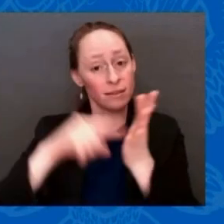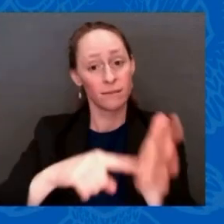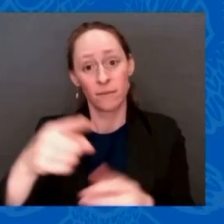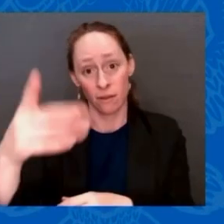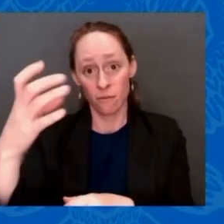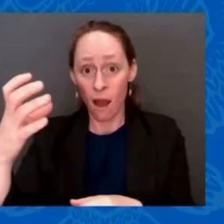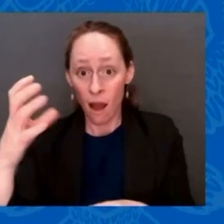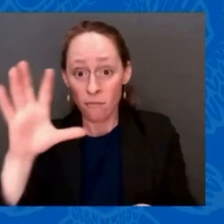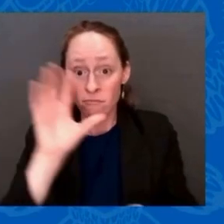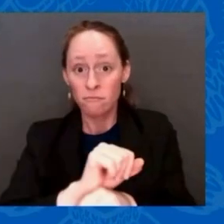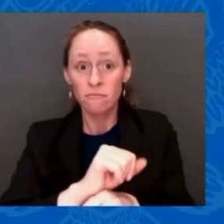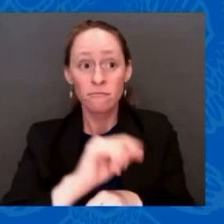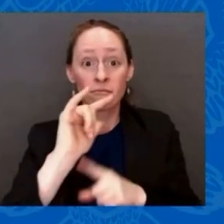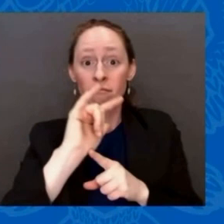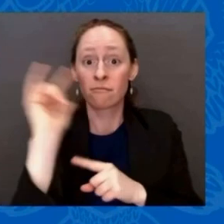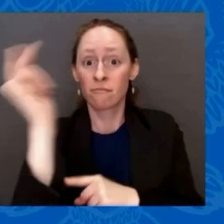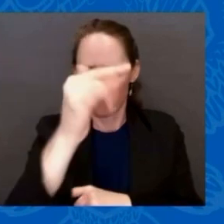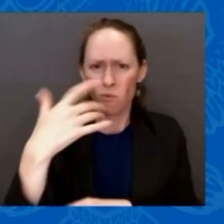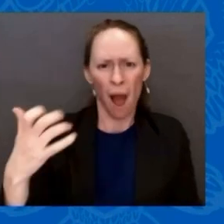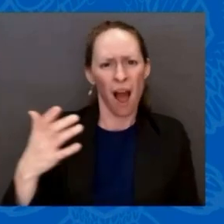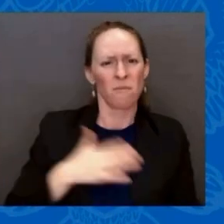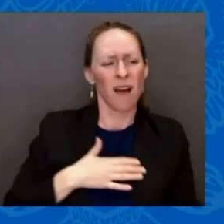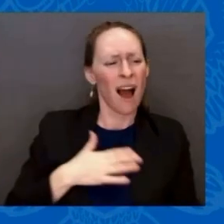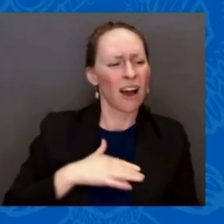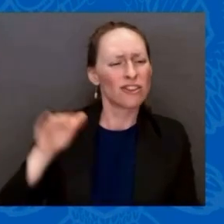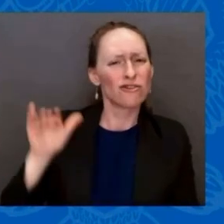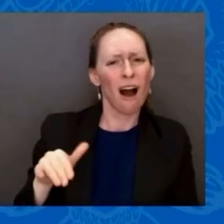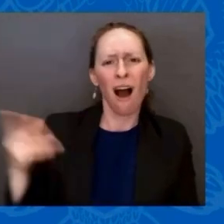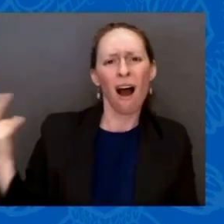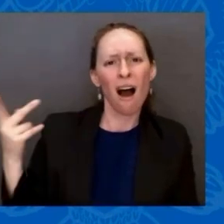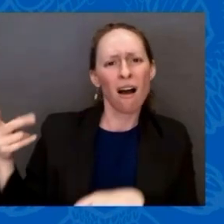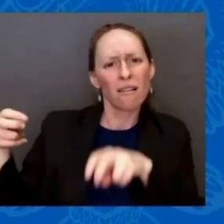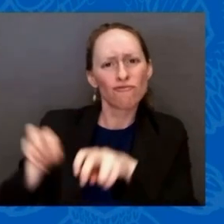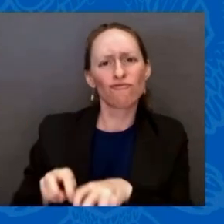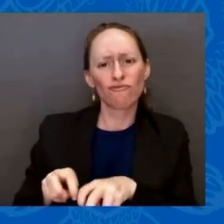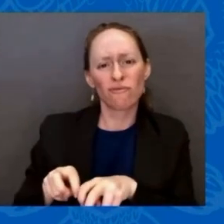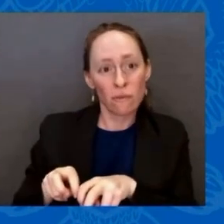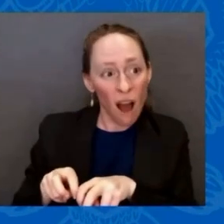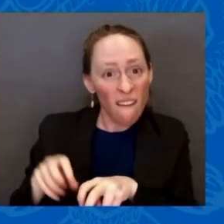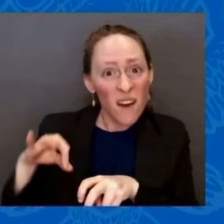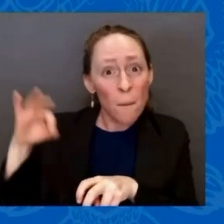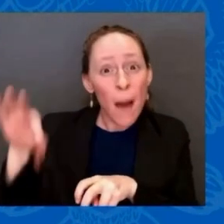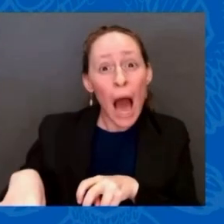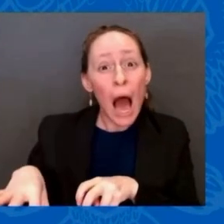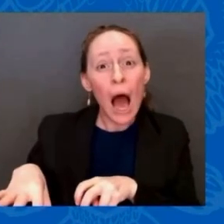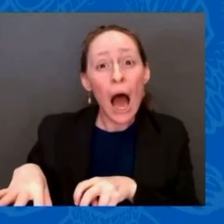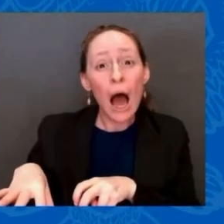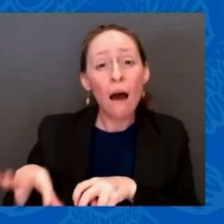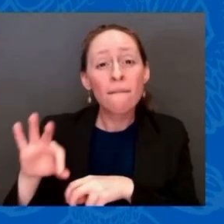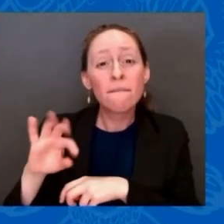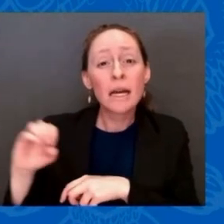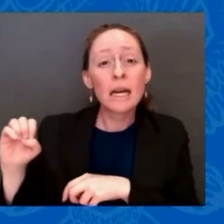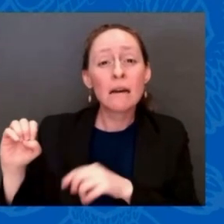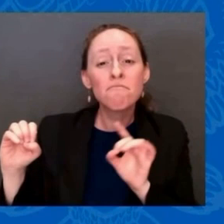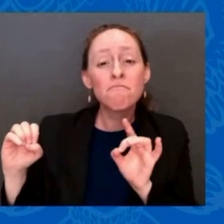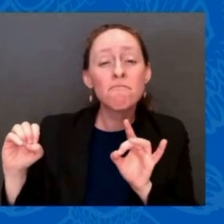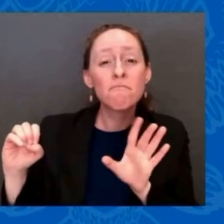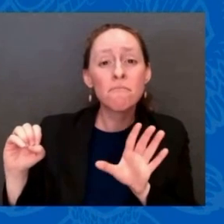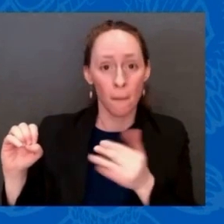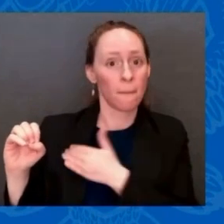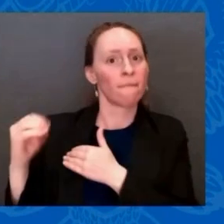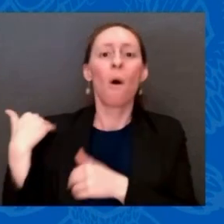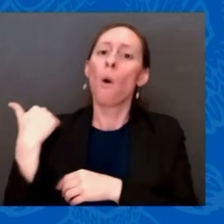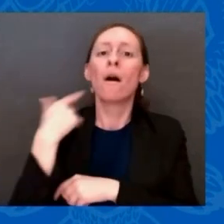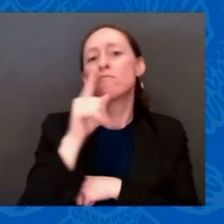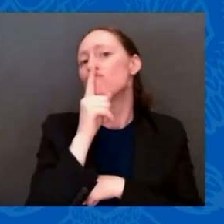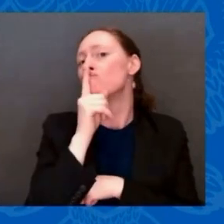now. They're listing it now. Hotel resort fees. You don't realize, you're not told they're going to be, you know